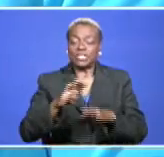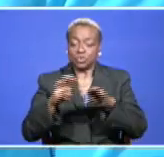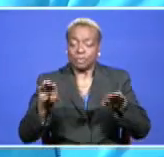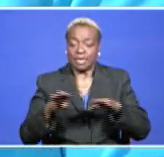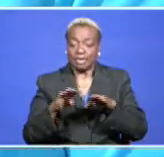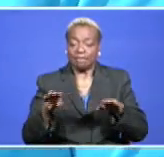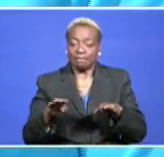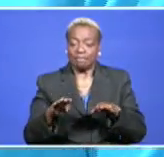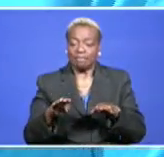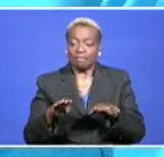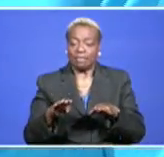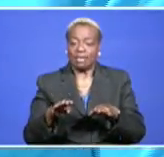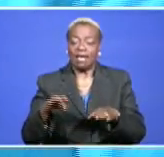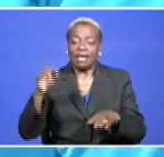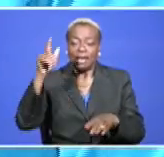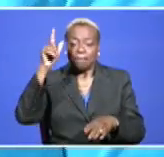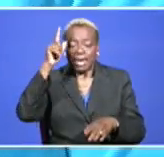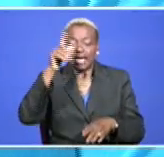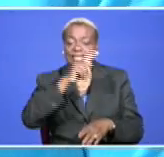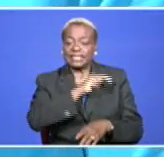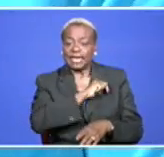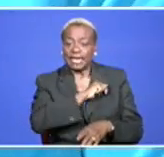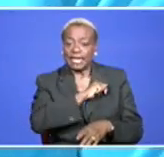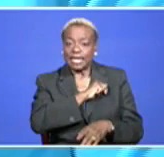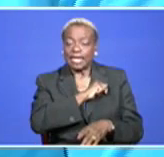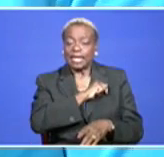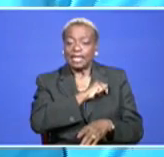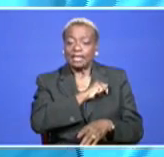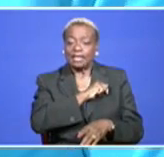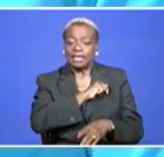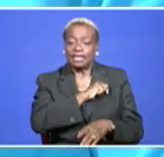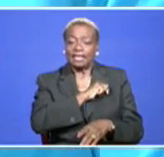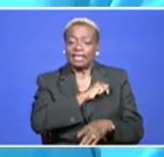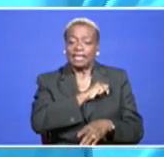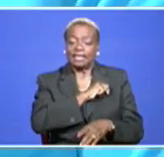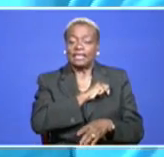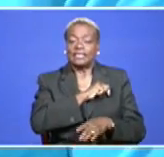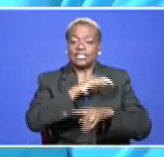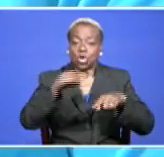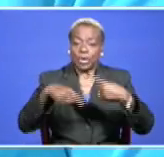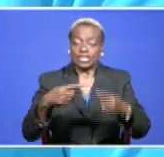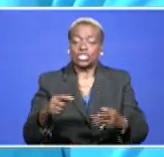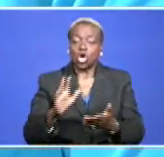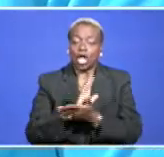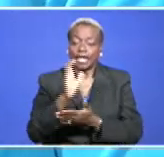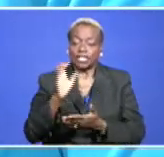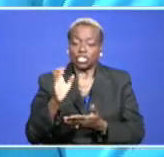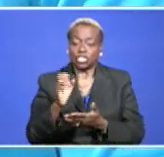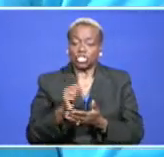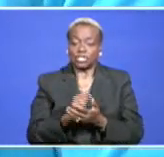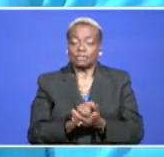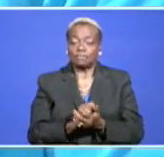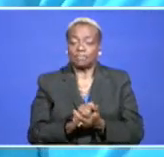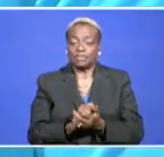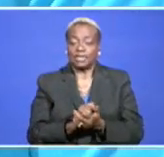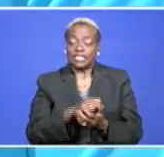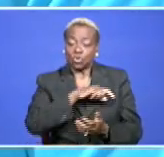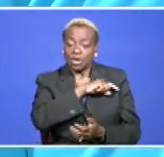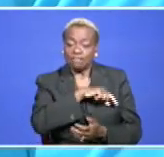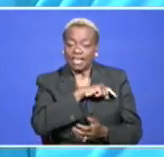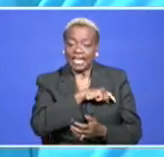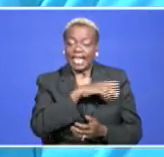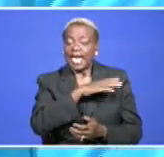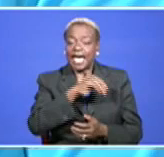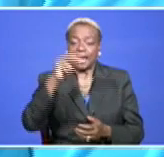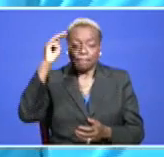Taylor, he is going to Henderson State University in Arkansas. He's studying that in the fall. He has also qualified in multiple events. And we all remember Marvin